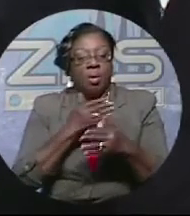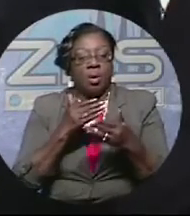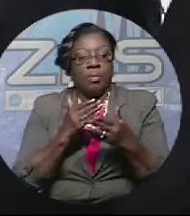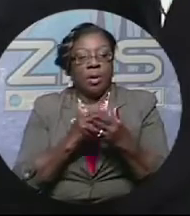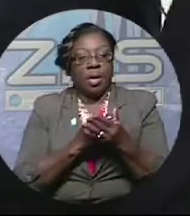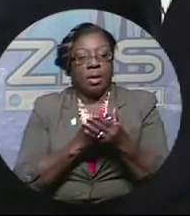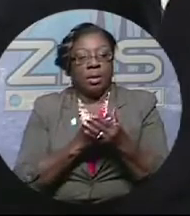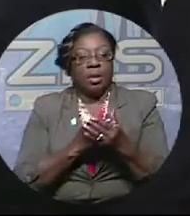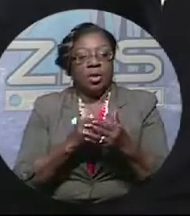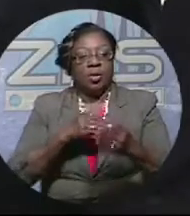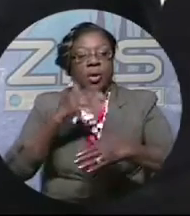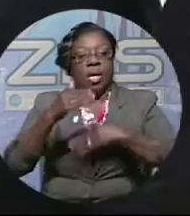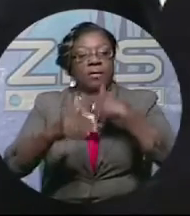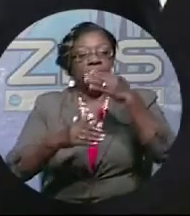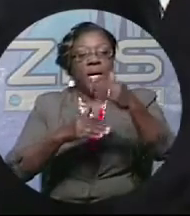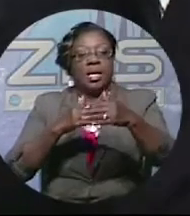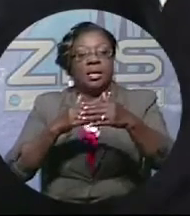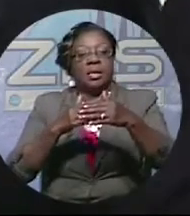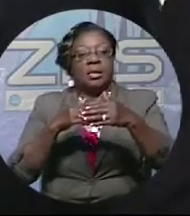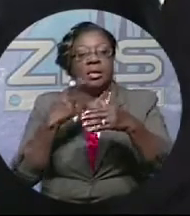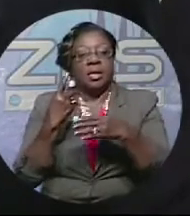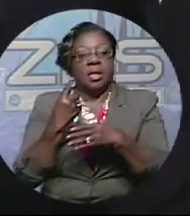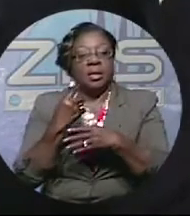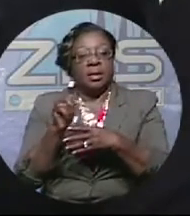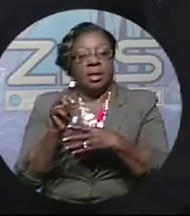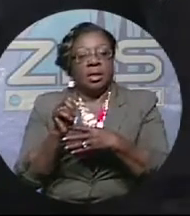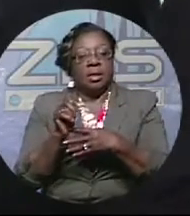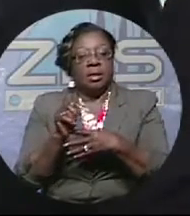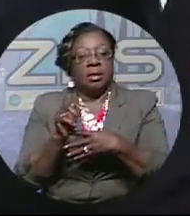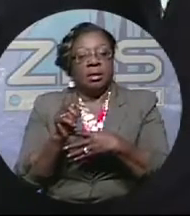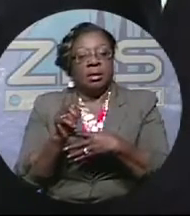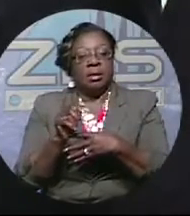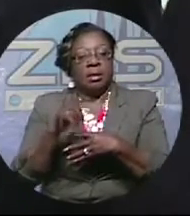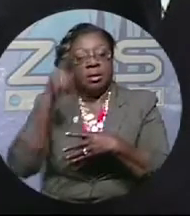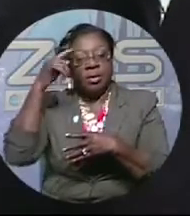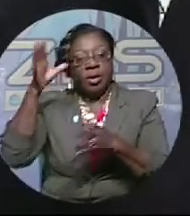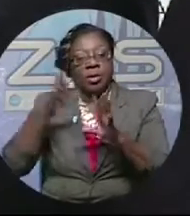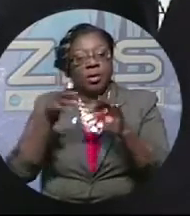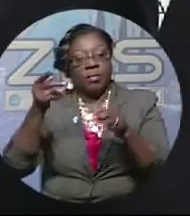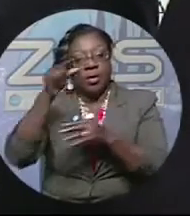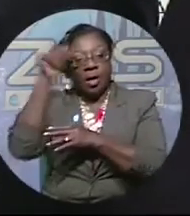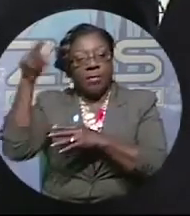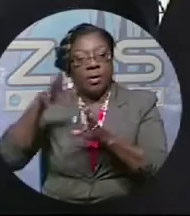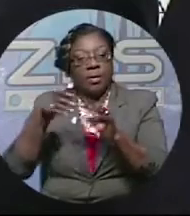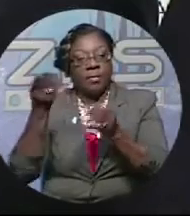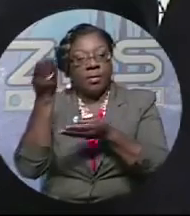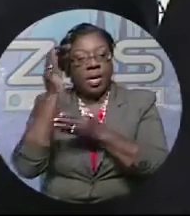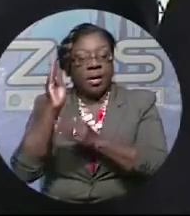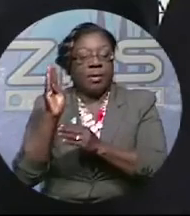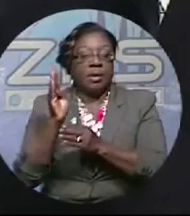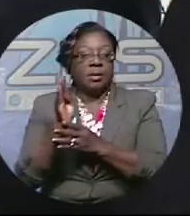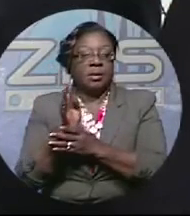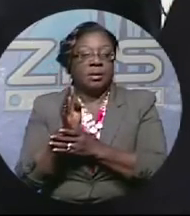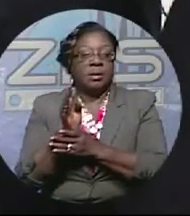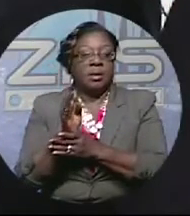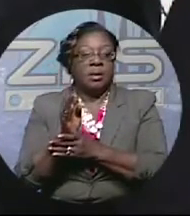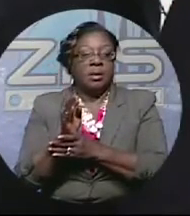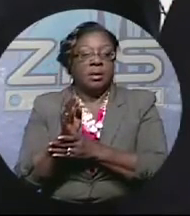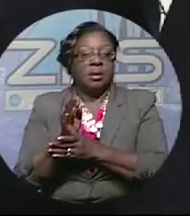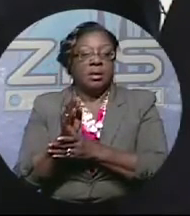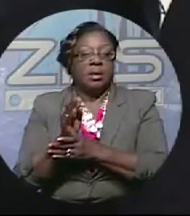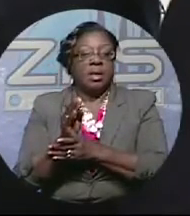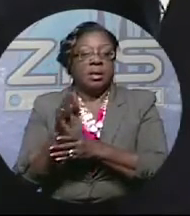again advance the feeling and the thoughts of the government of the Bahamas and the people of the Bahamas that this is